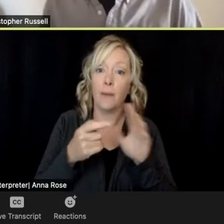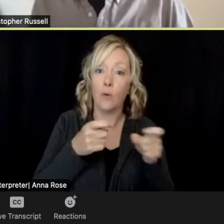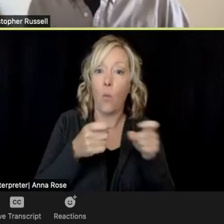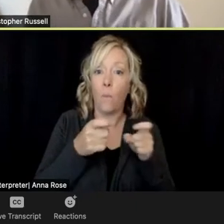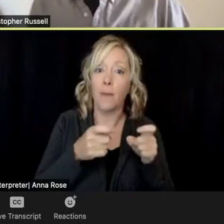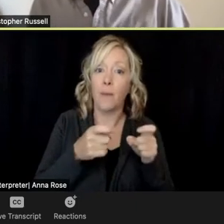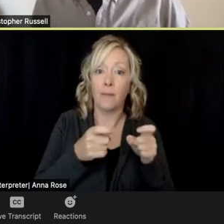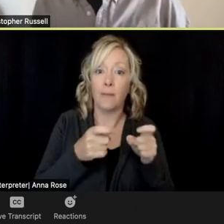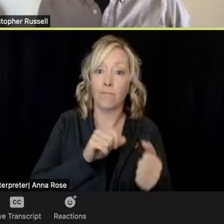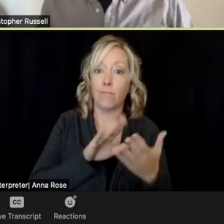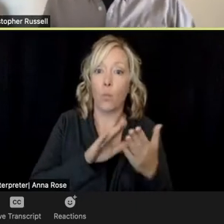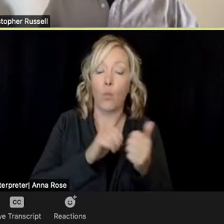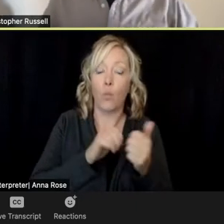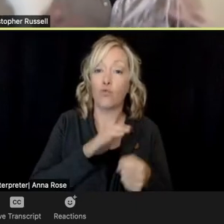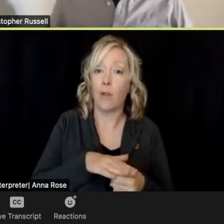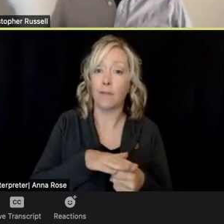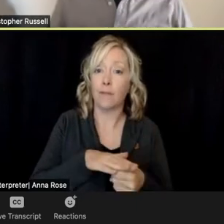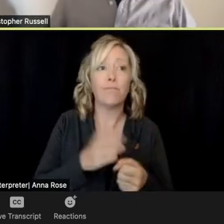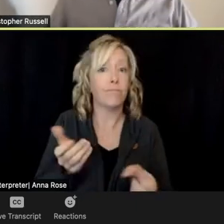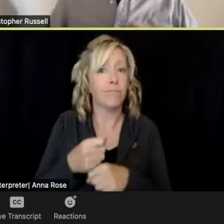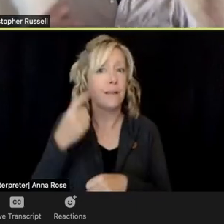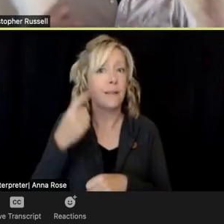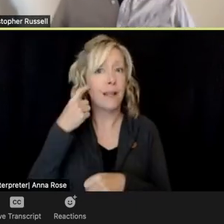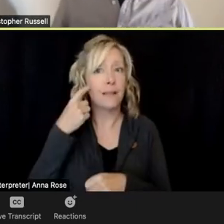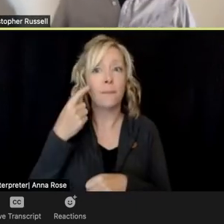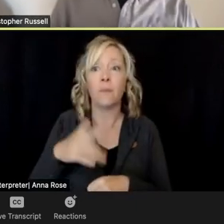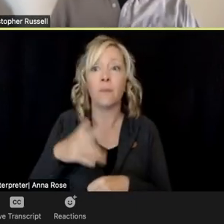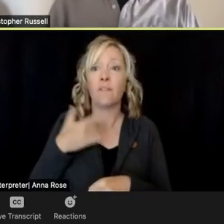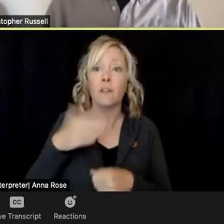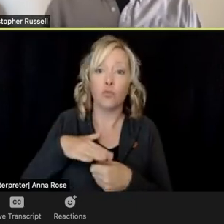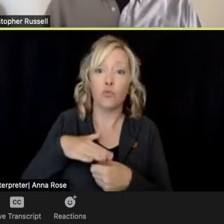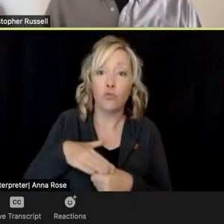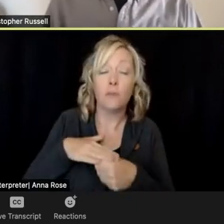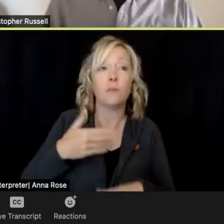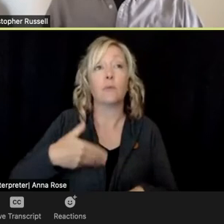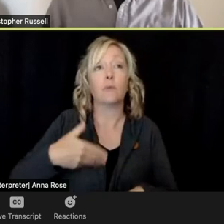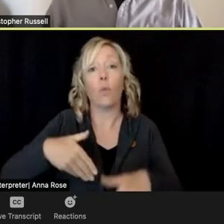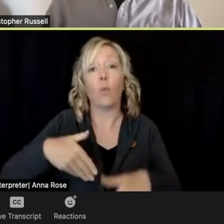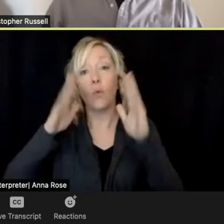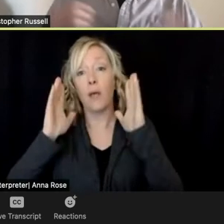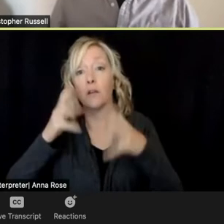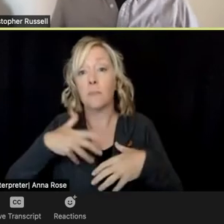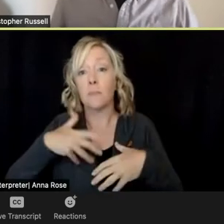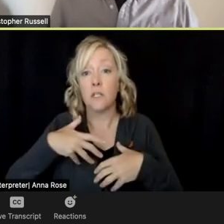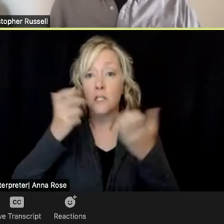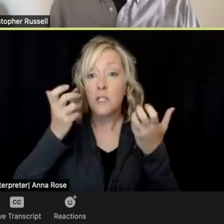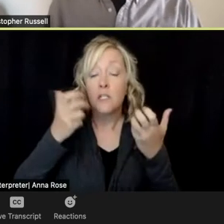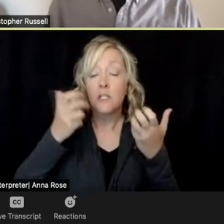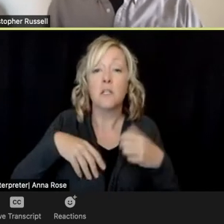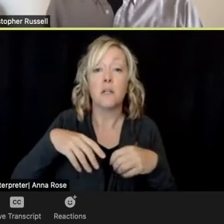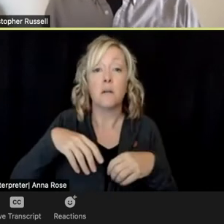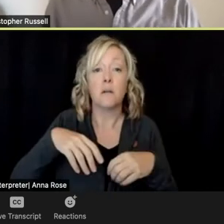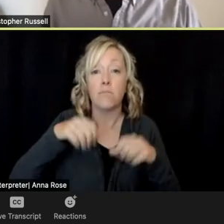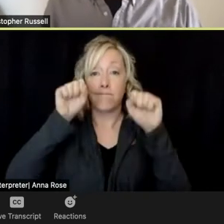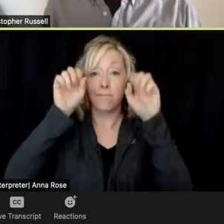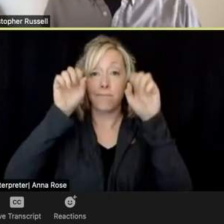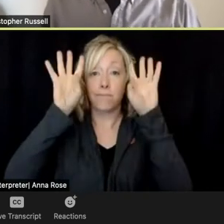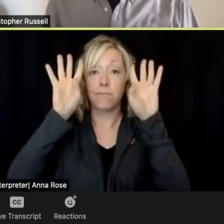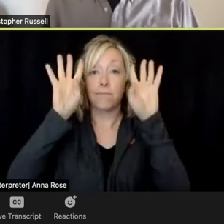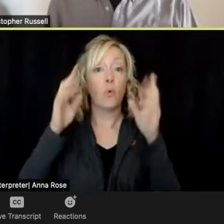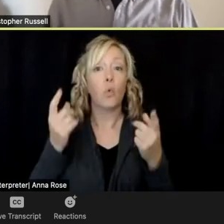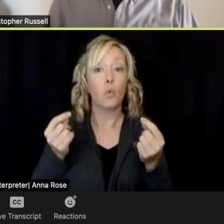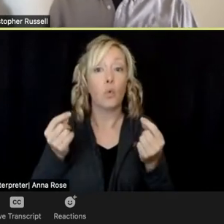sense. When you're stressed, when you're overwhelmed, when you're angry per se, when you're having a real freak out, what do you want to